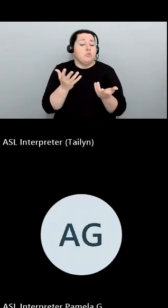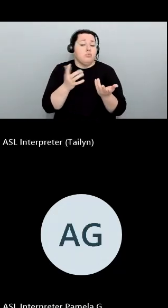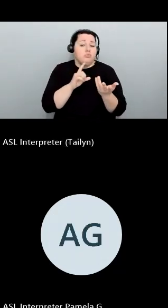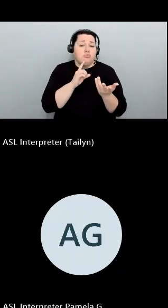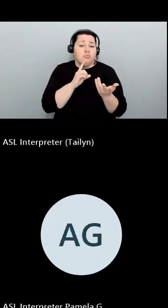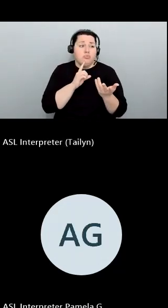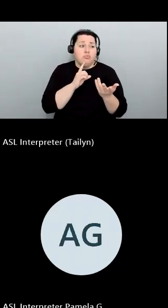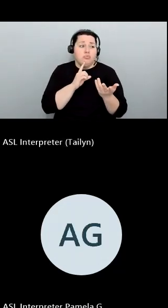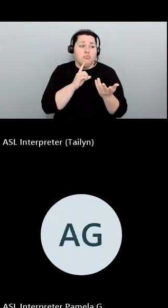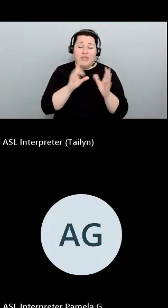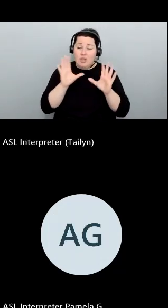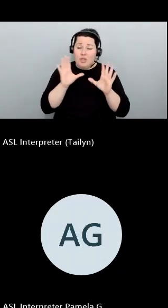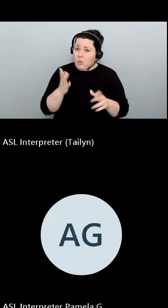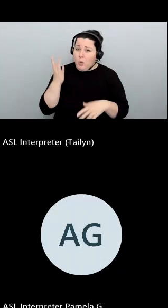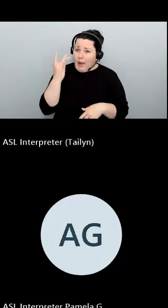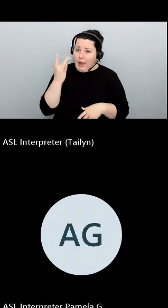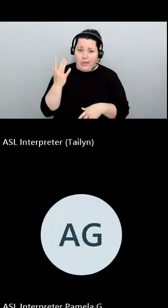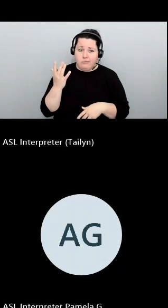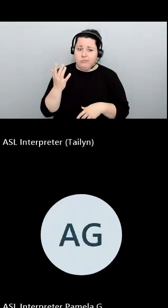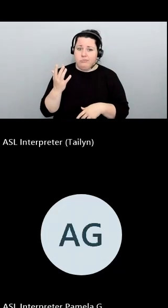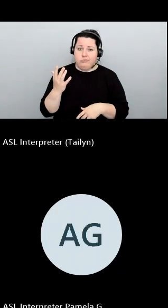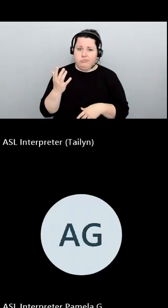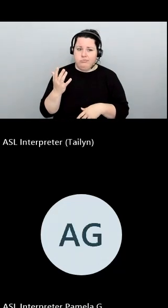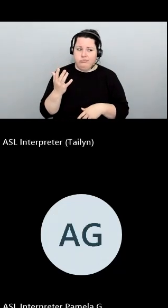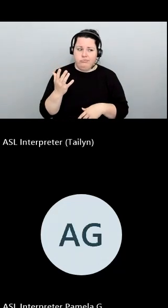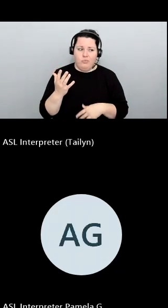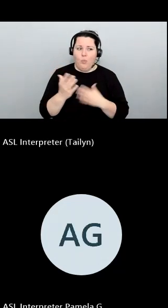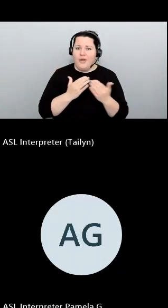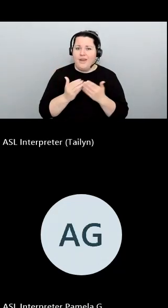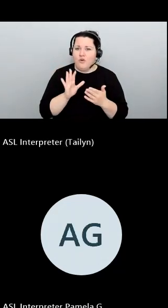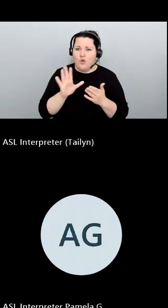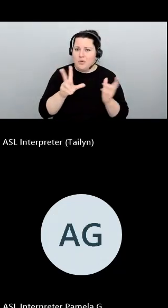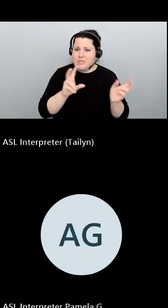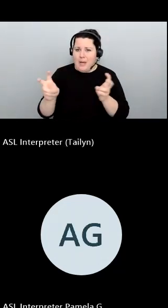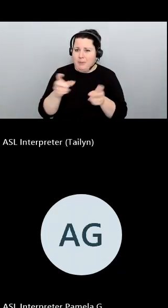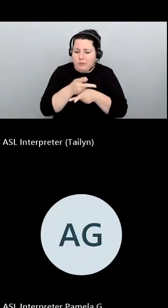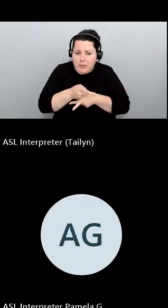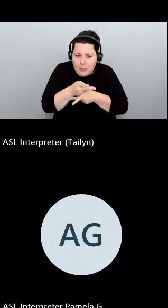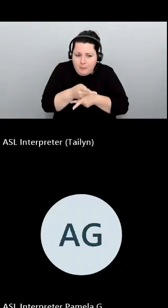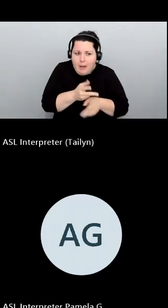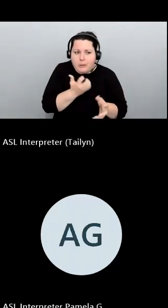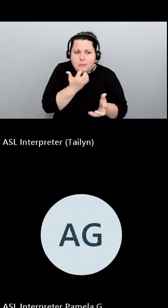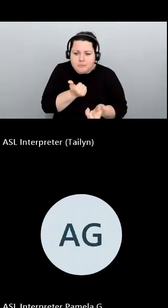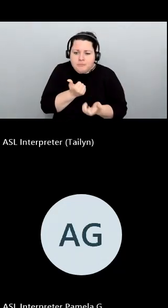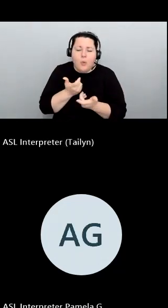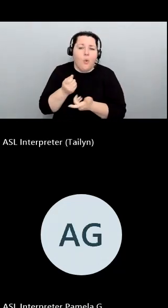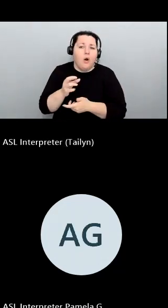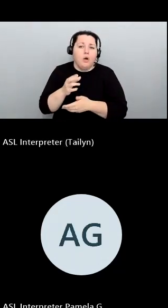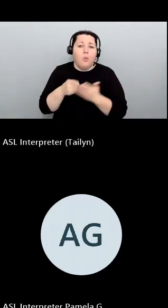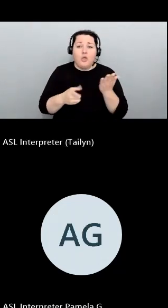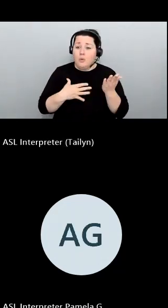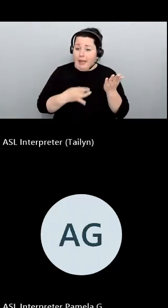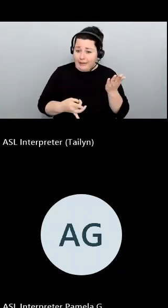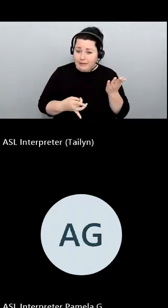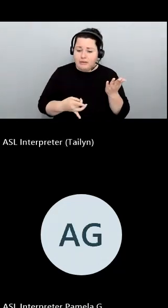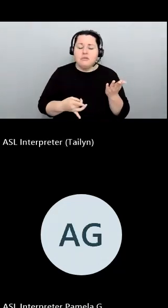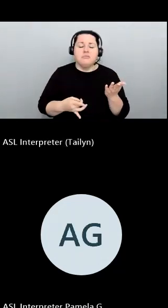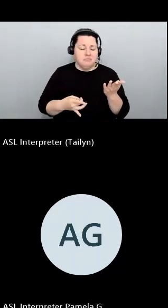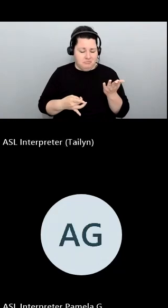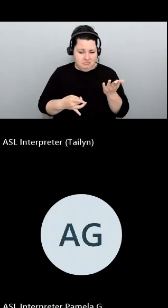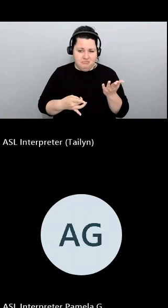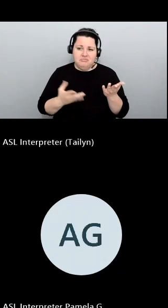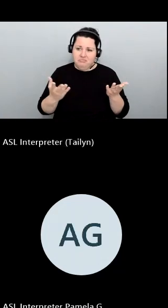is no matter what you care about the most or what you like doing, there's a place for you to